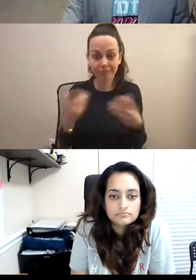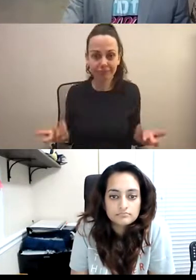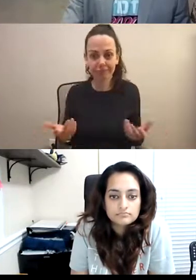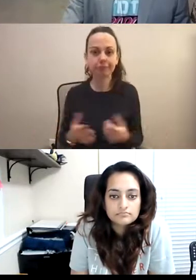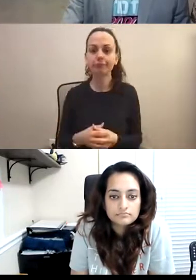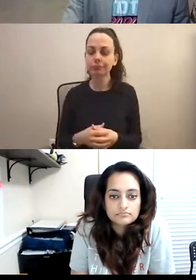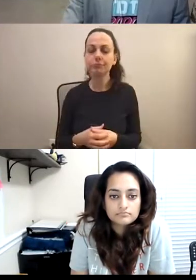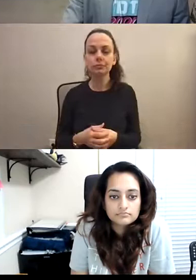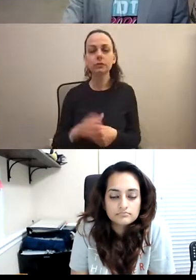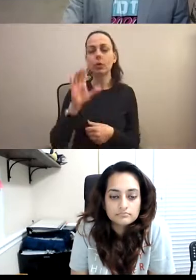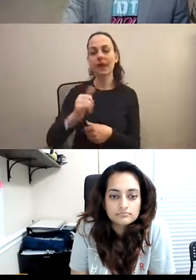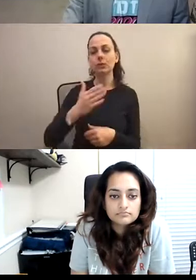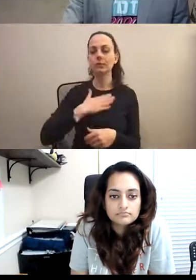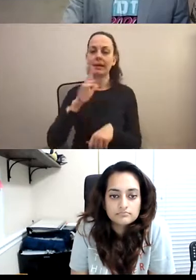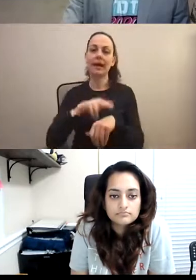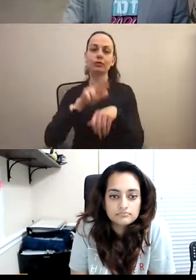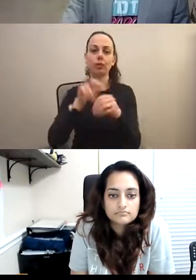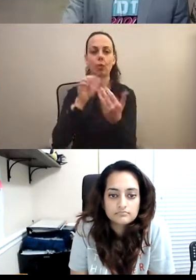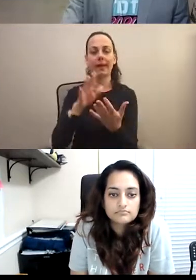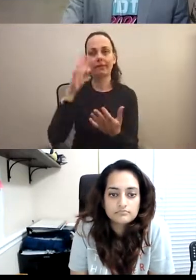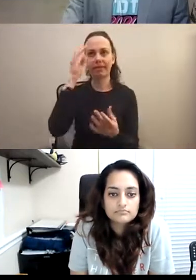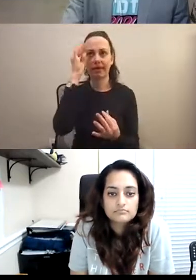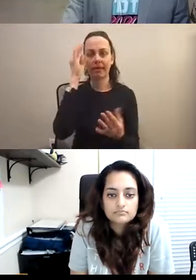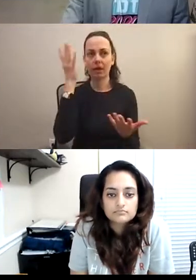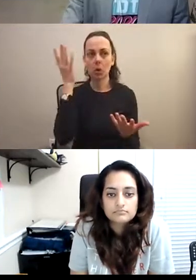So that was just my natural way of thinking was,